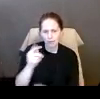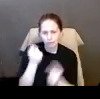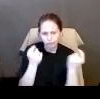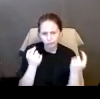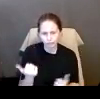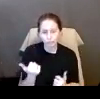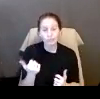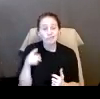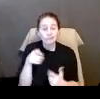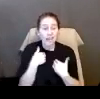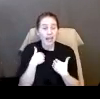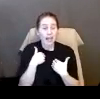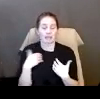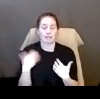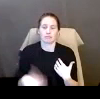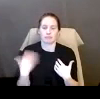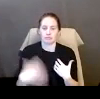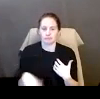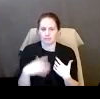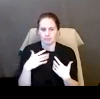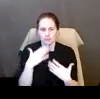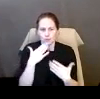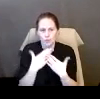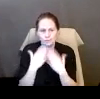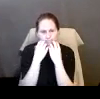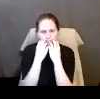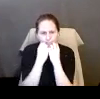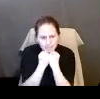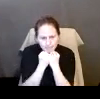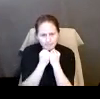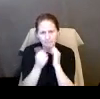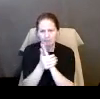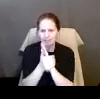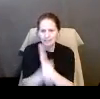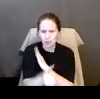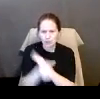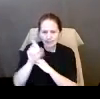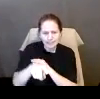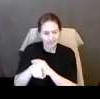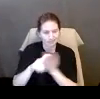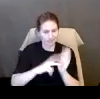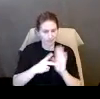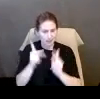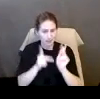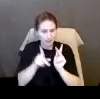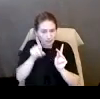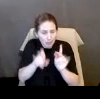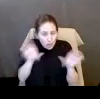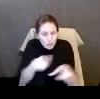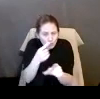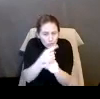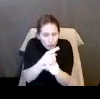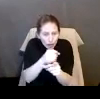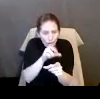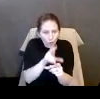it took a level of care. It took a level of skill. So people had to do it the right way, or else